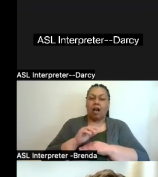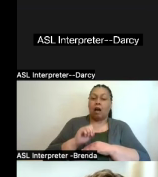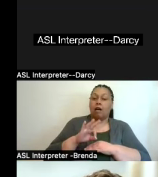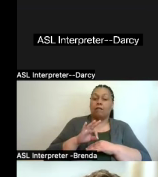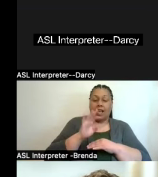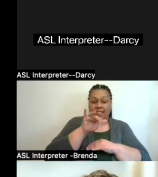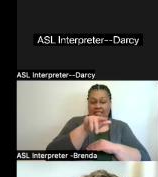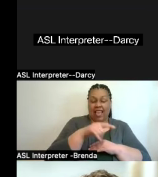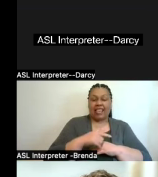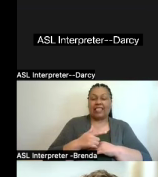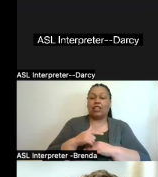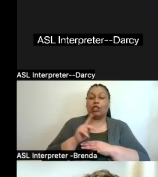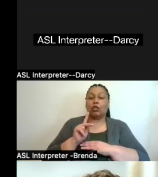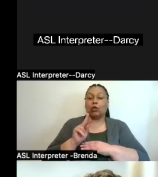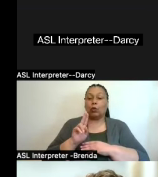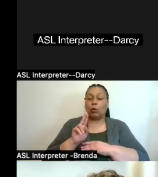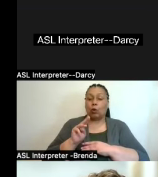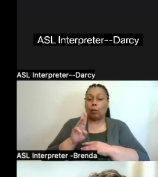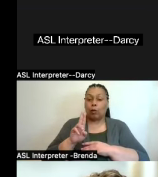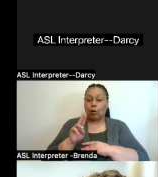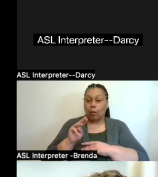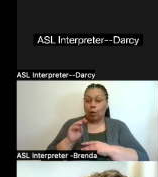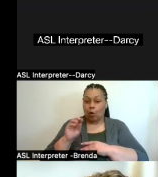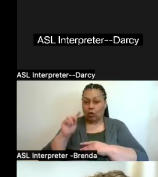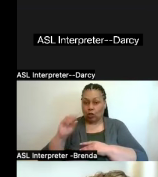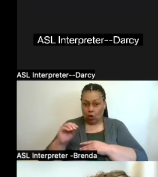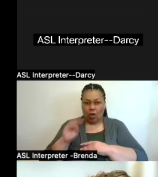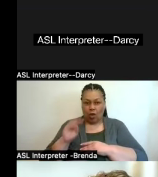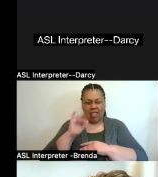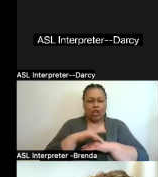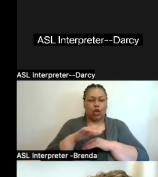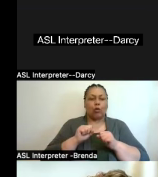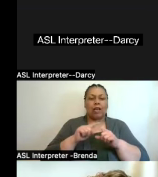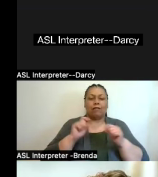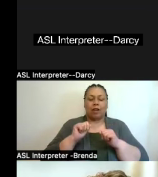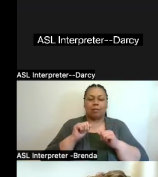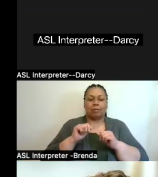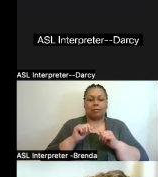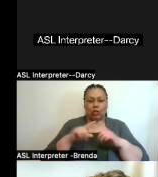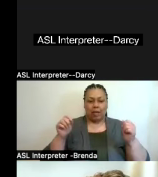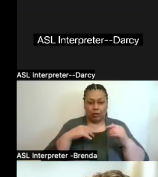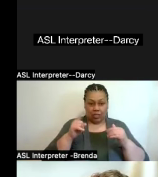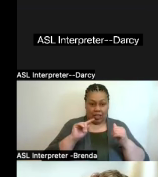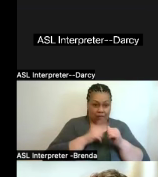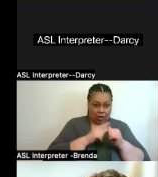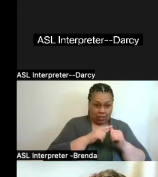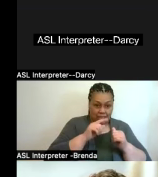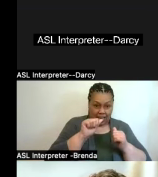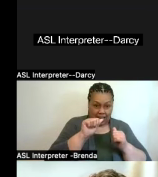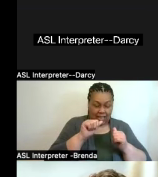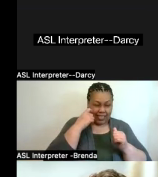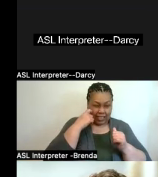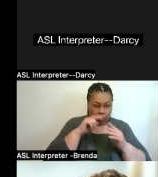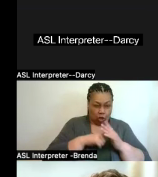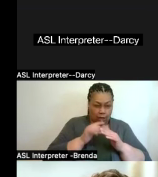Japan. So you can see in subplot A, the earthquake has just started, so only a few stations light up.